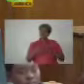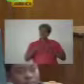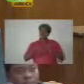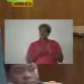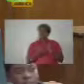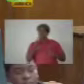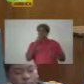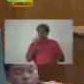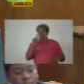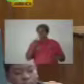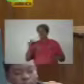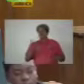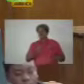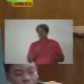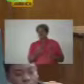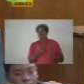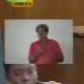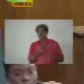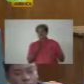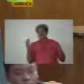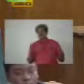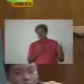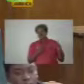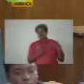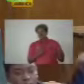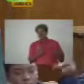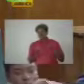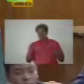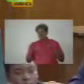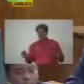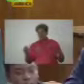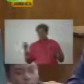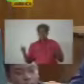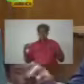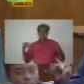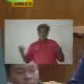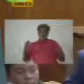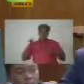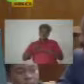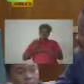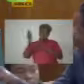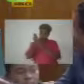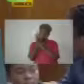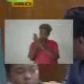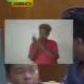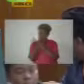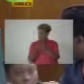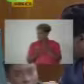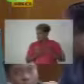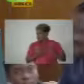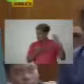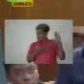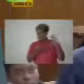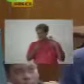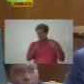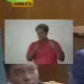in 2020 is the election, between 2020 and the next election, these are our commitments.